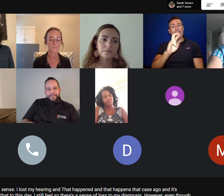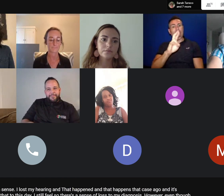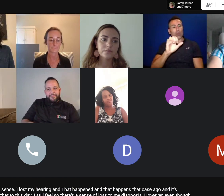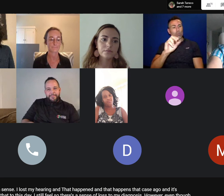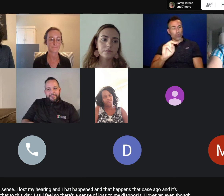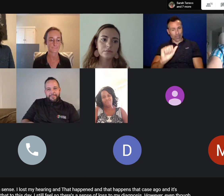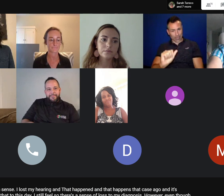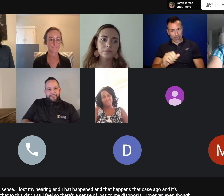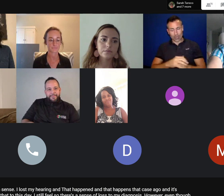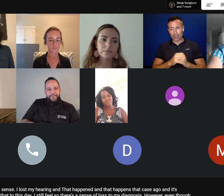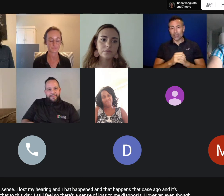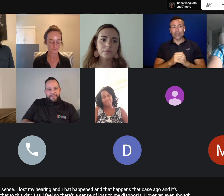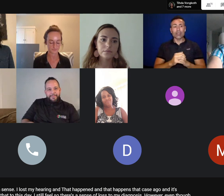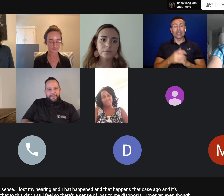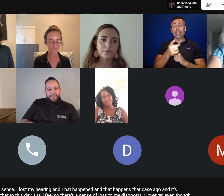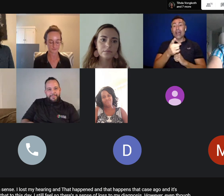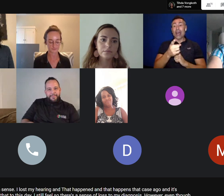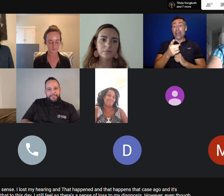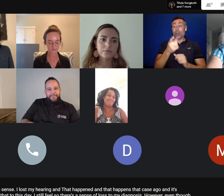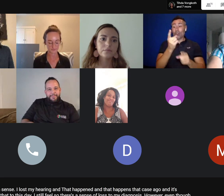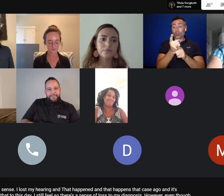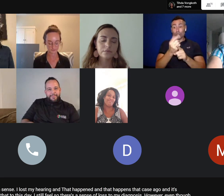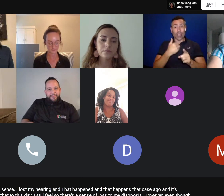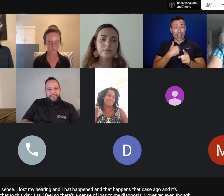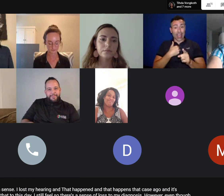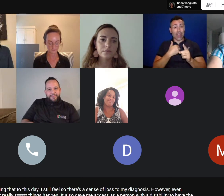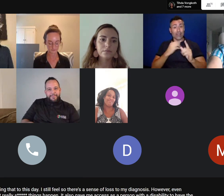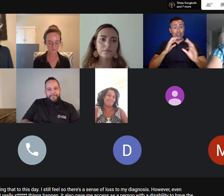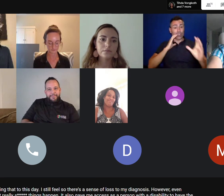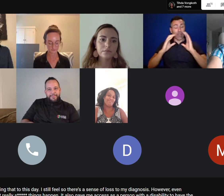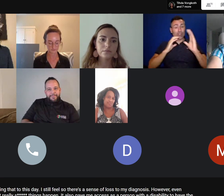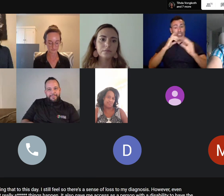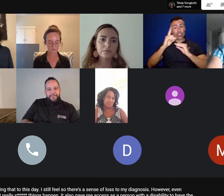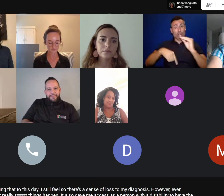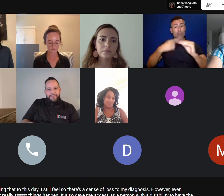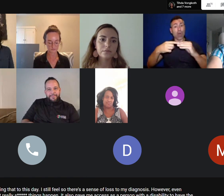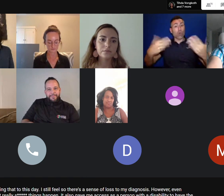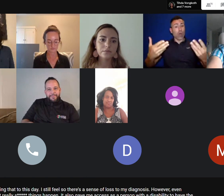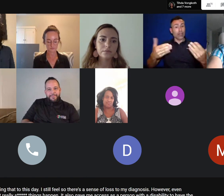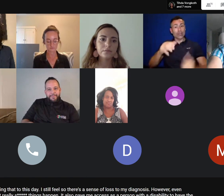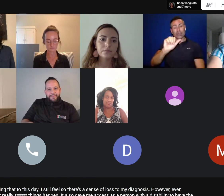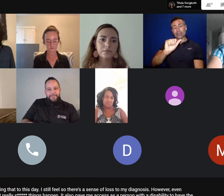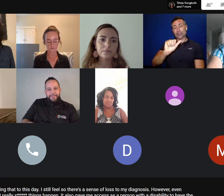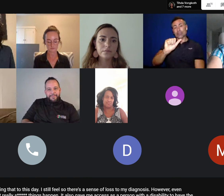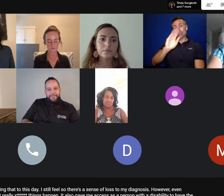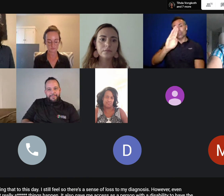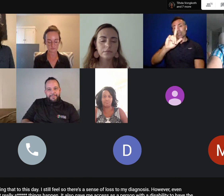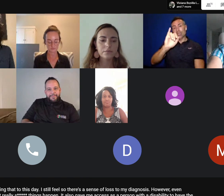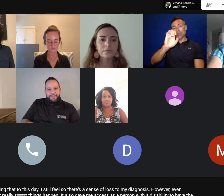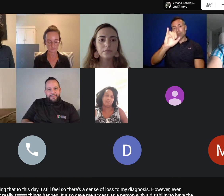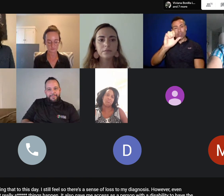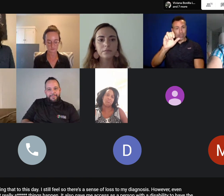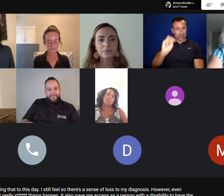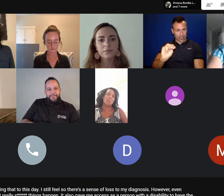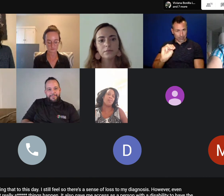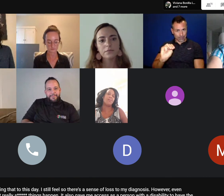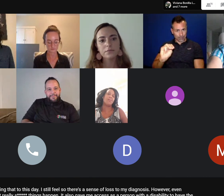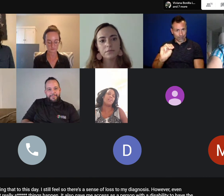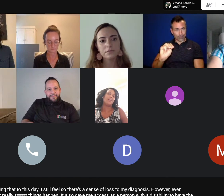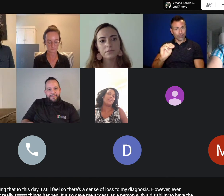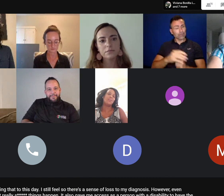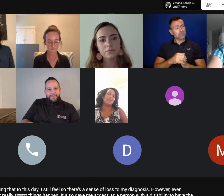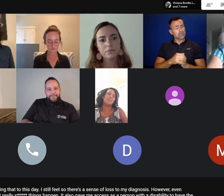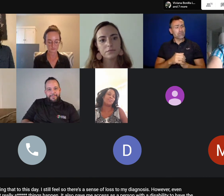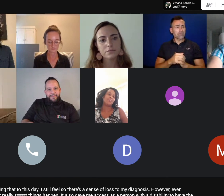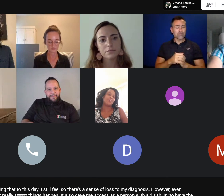you to have this conversation about ableism. So to put it in perspective, yeah, I